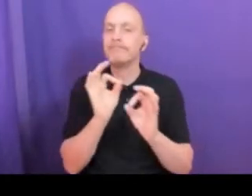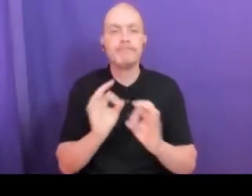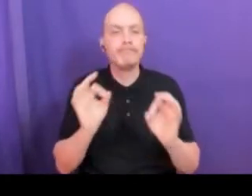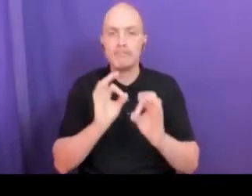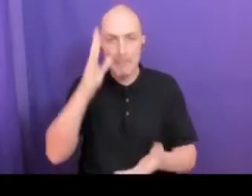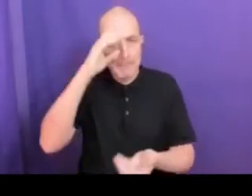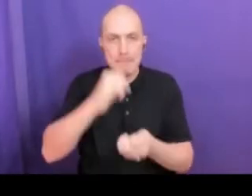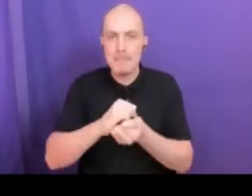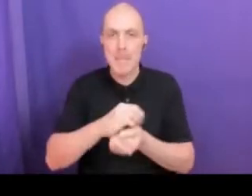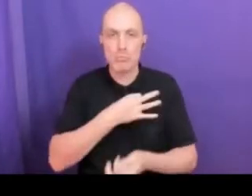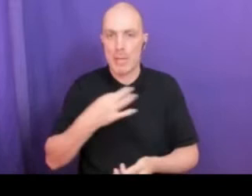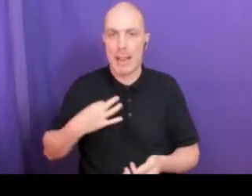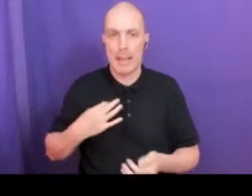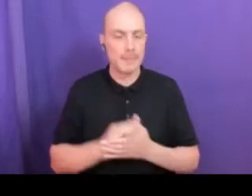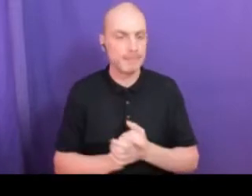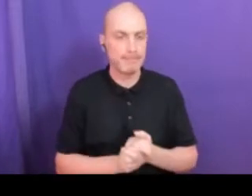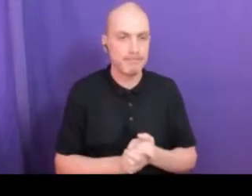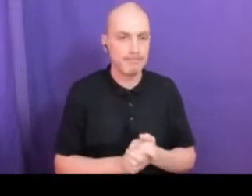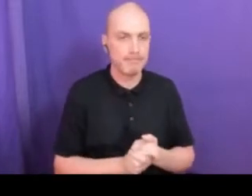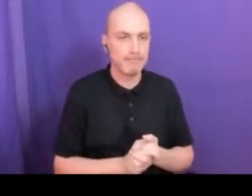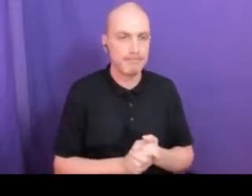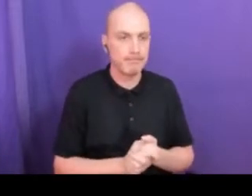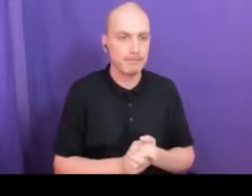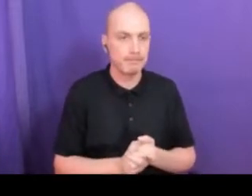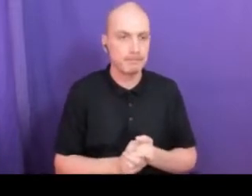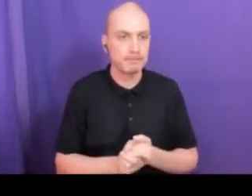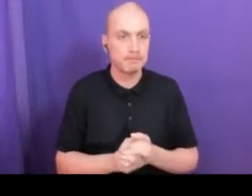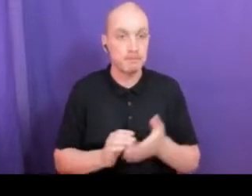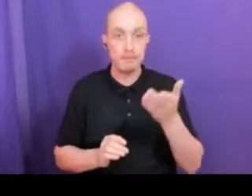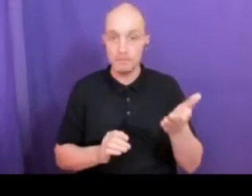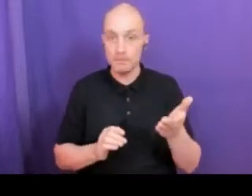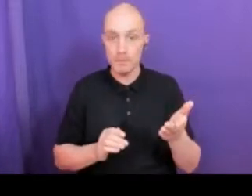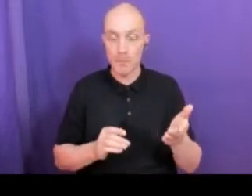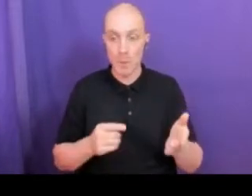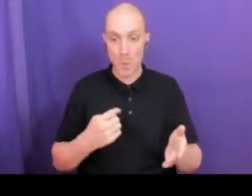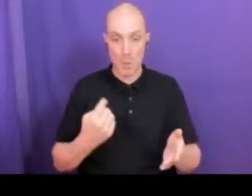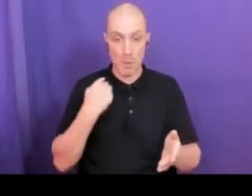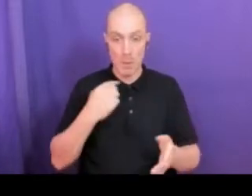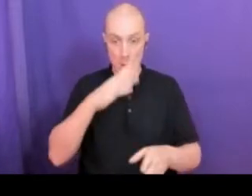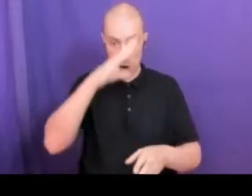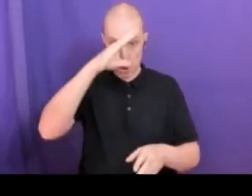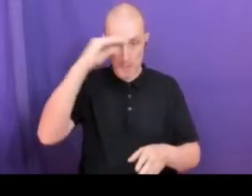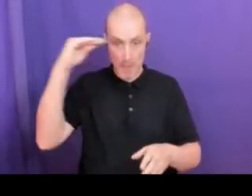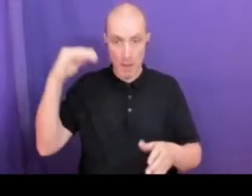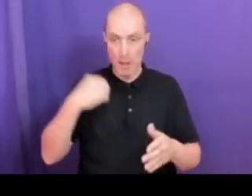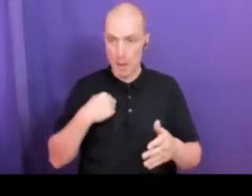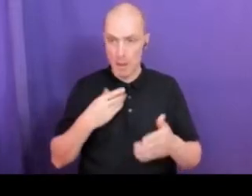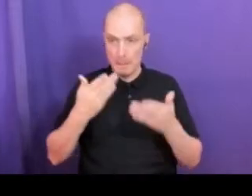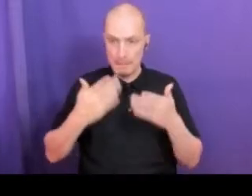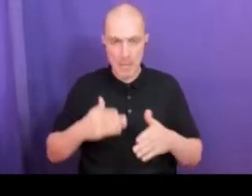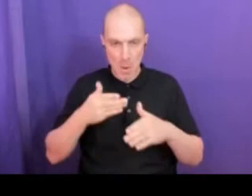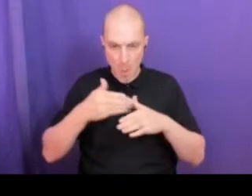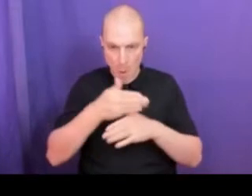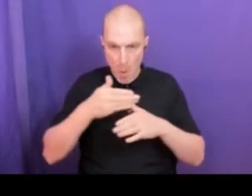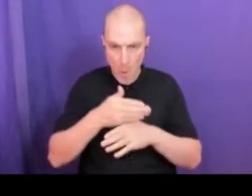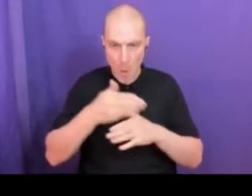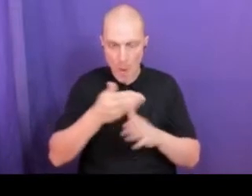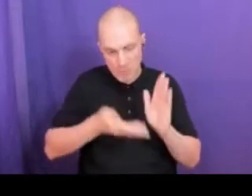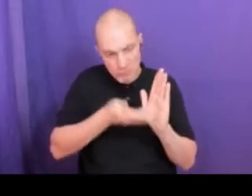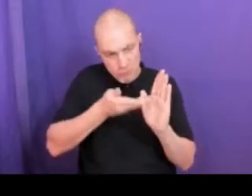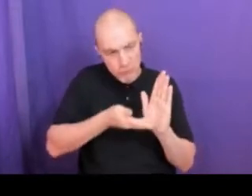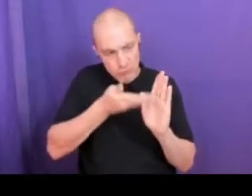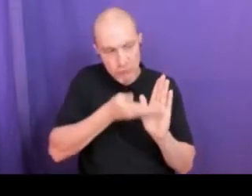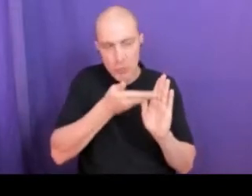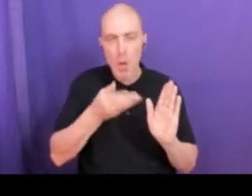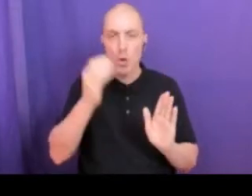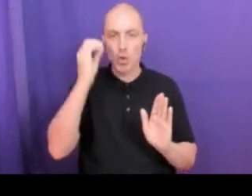So now I'm going to tell you a bit about the work I've been doing over the summer to kind of refresh some of this knowledge and bring us kind of all up to date. So Anna's just told us about kind of